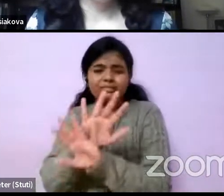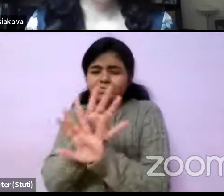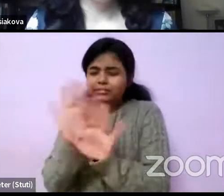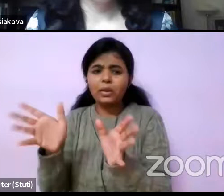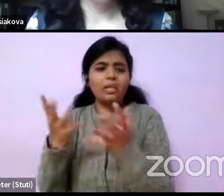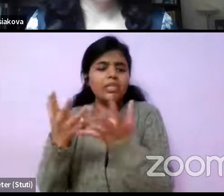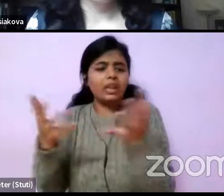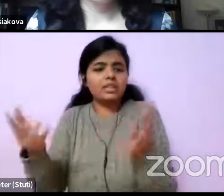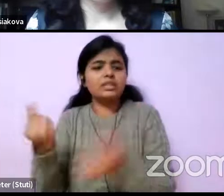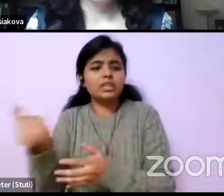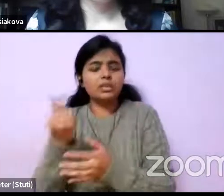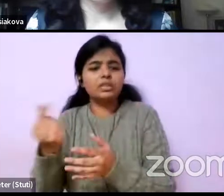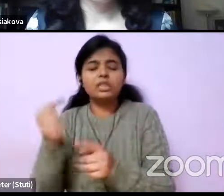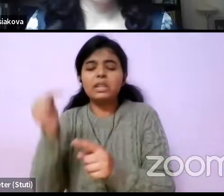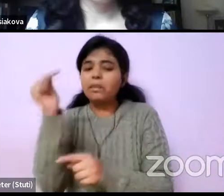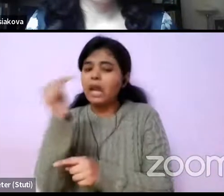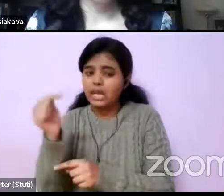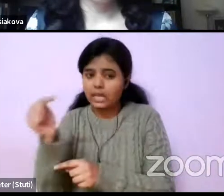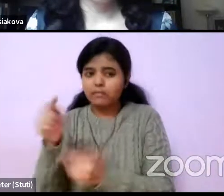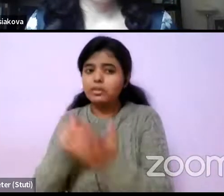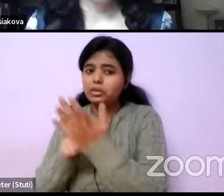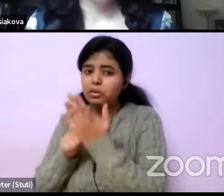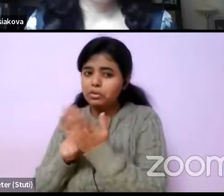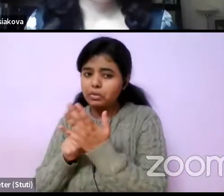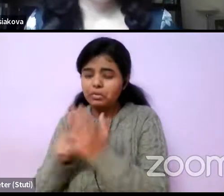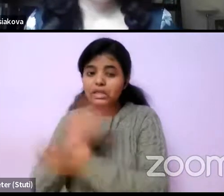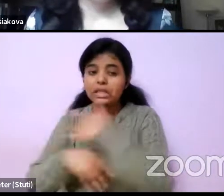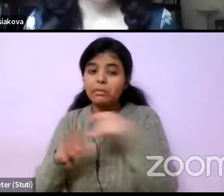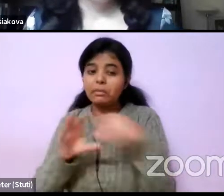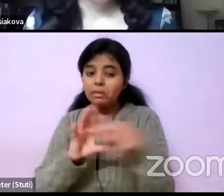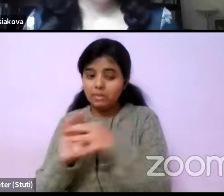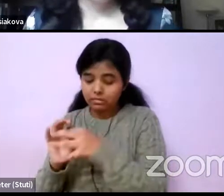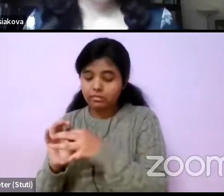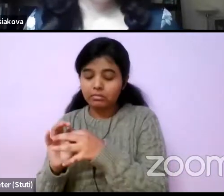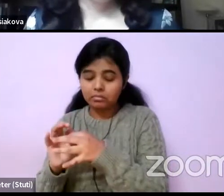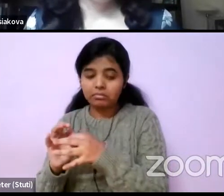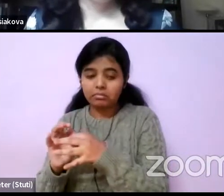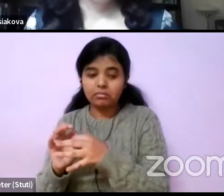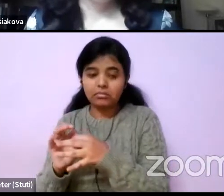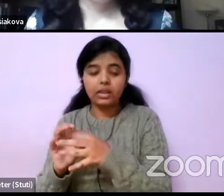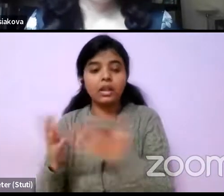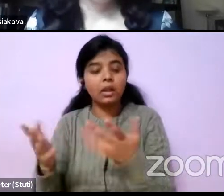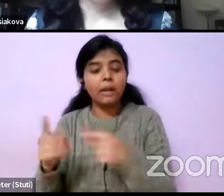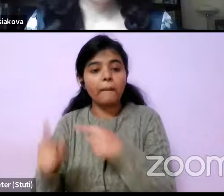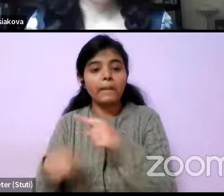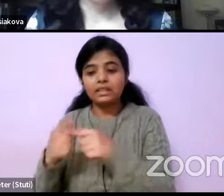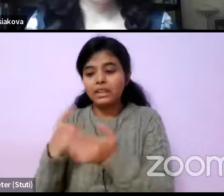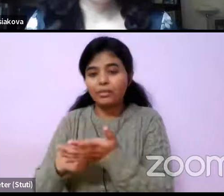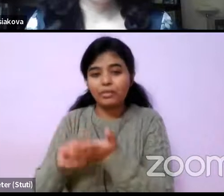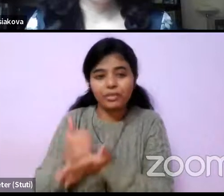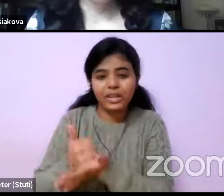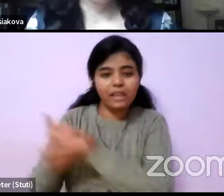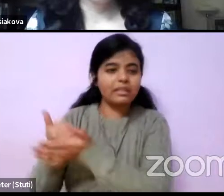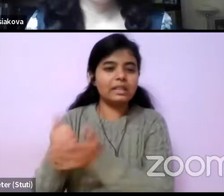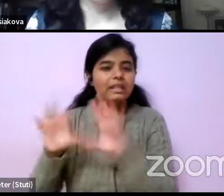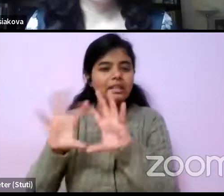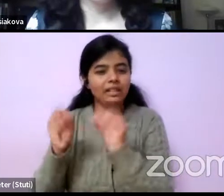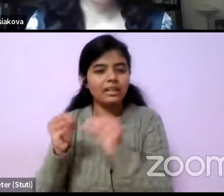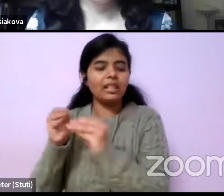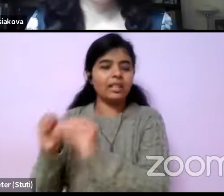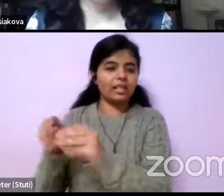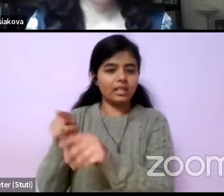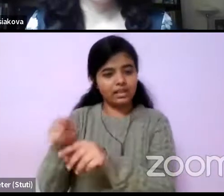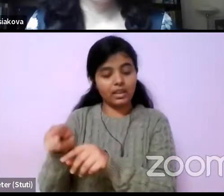creating again a negative imagery around disability and use of these rehabilitative measures. The